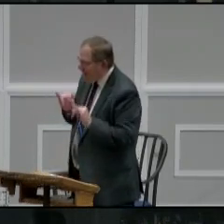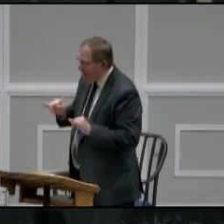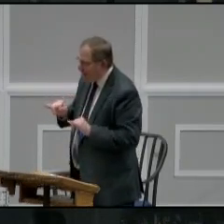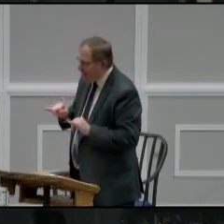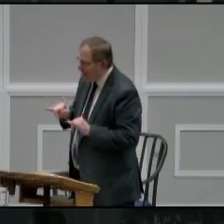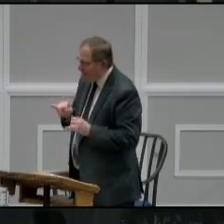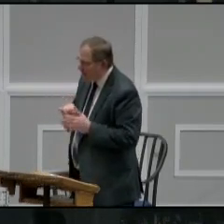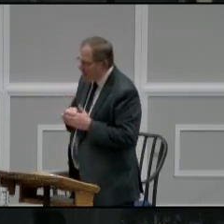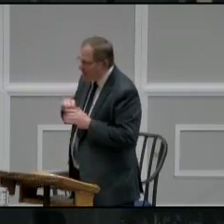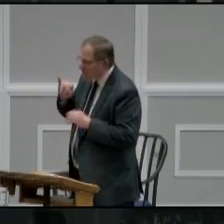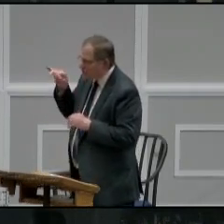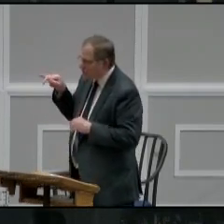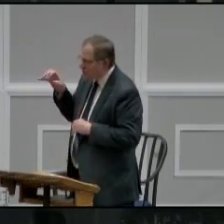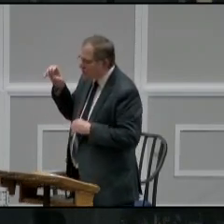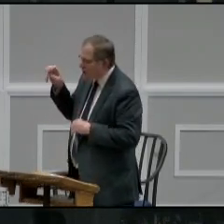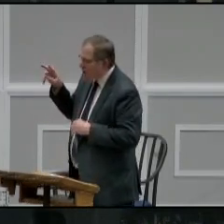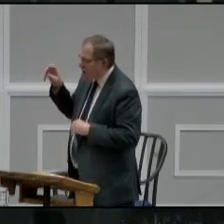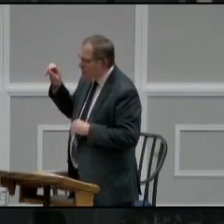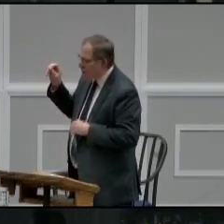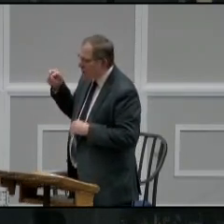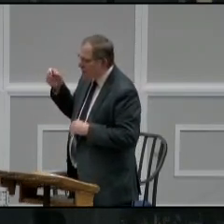that is? That's Jehovah God.